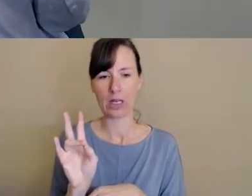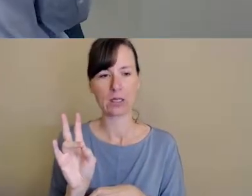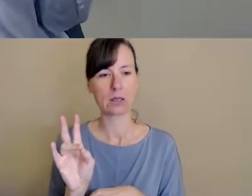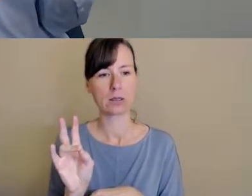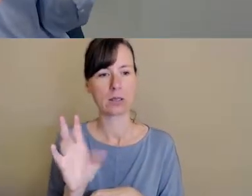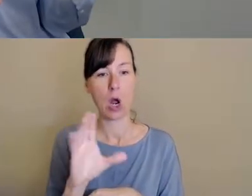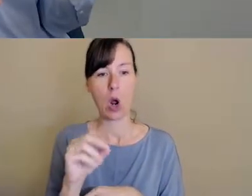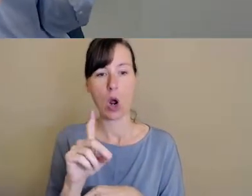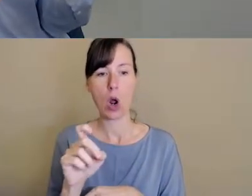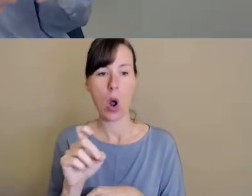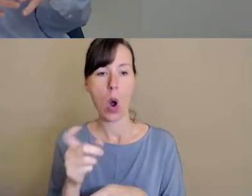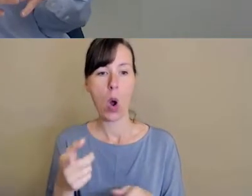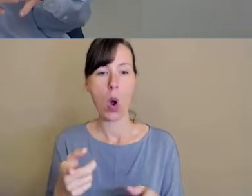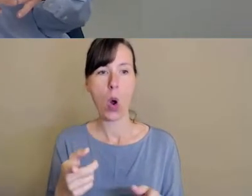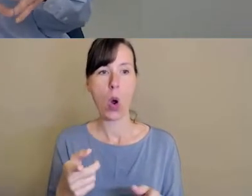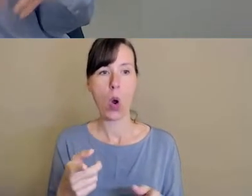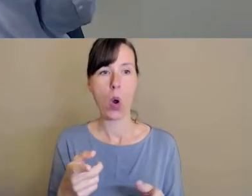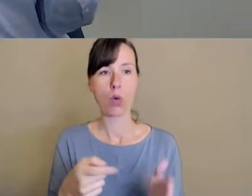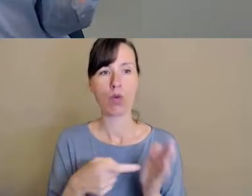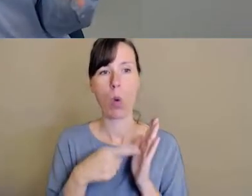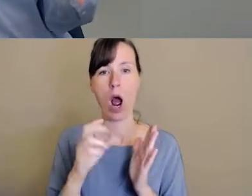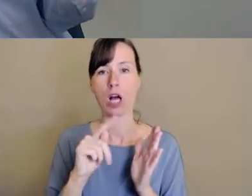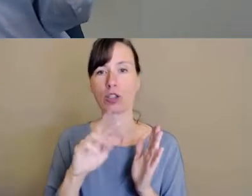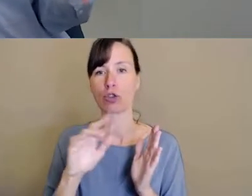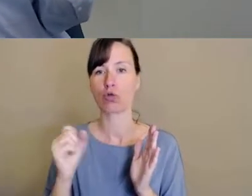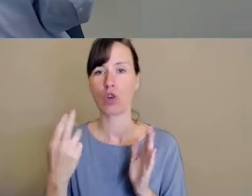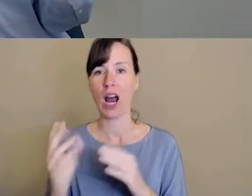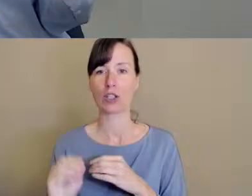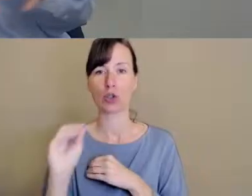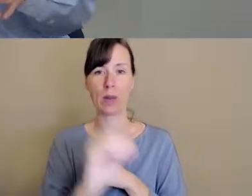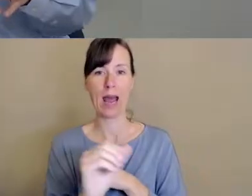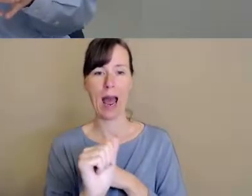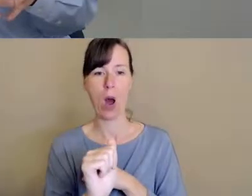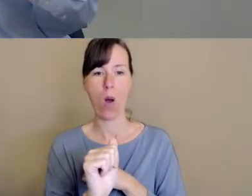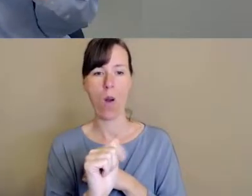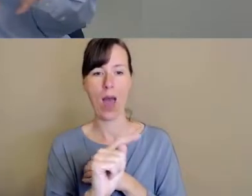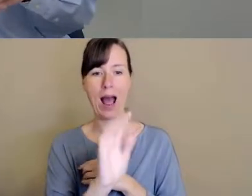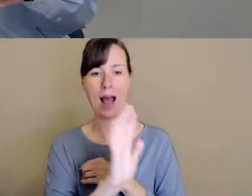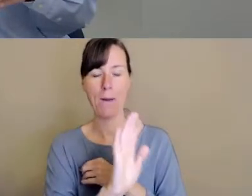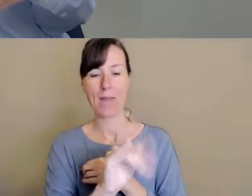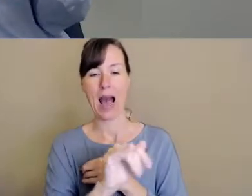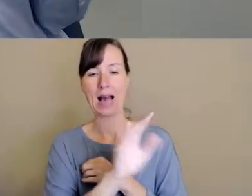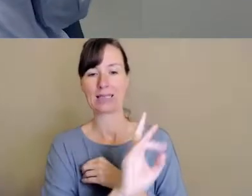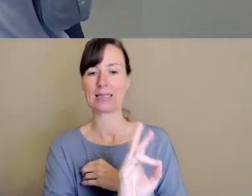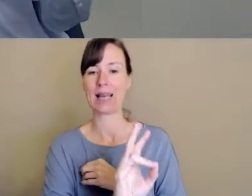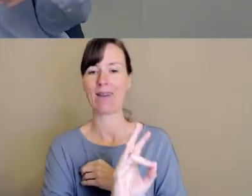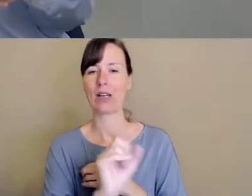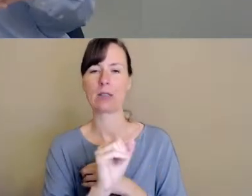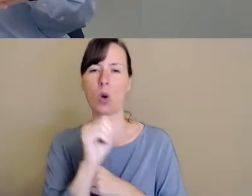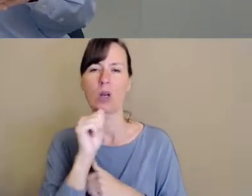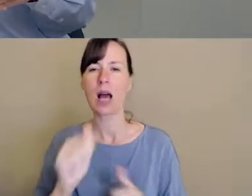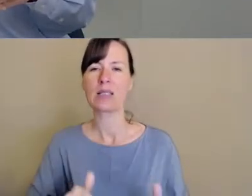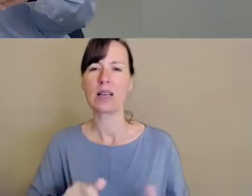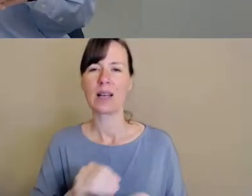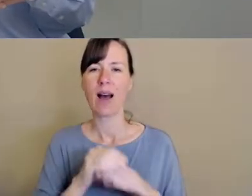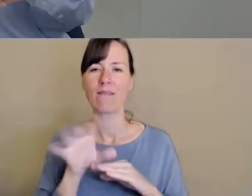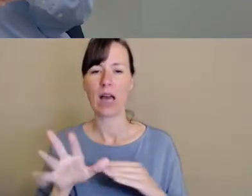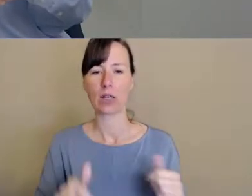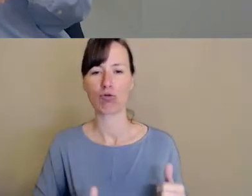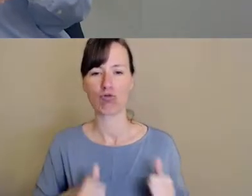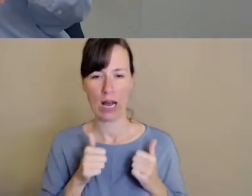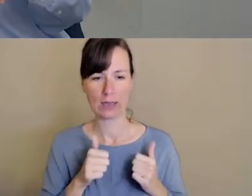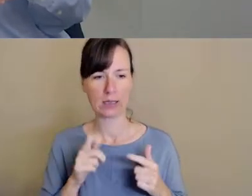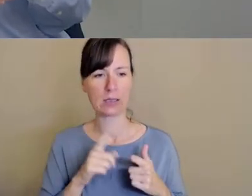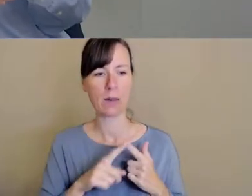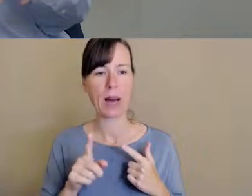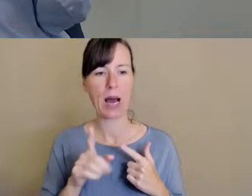by 7, so it doesn't affect the residents, but it's the Beat the Heat campaign. So we're planning on, given the way that the spring has been, we